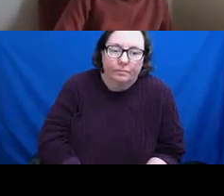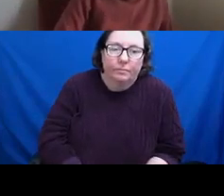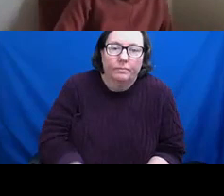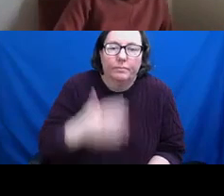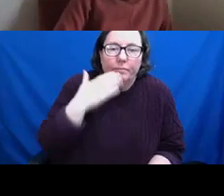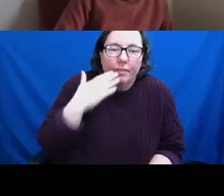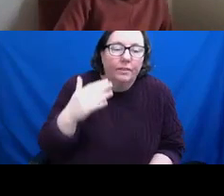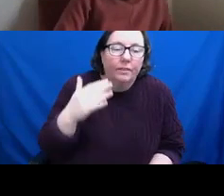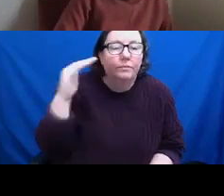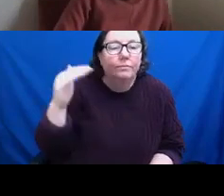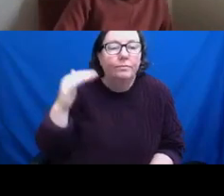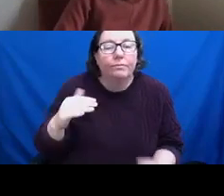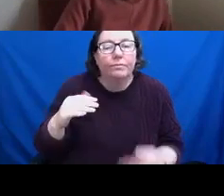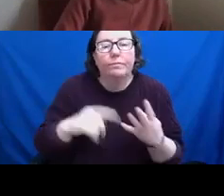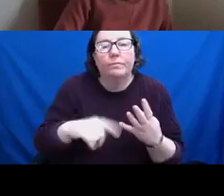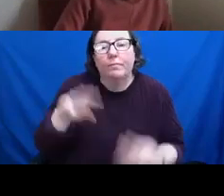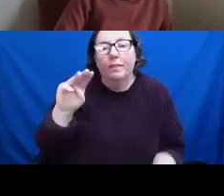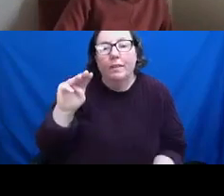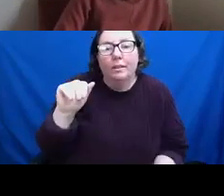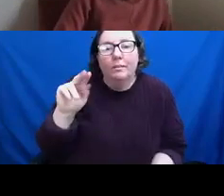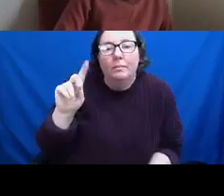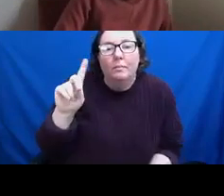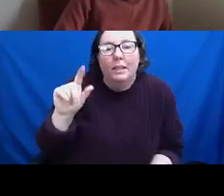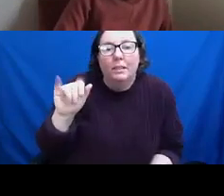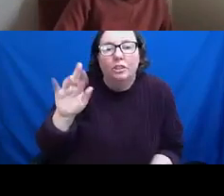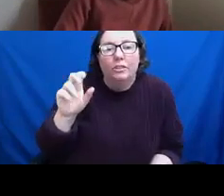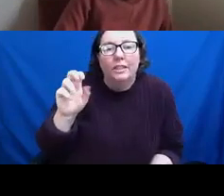Thank you. Our Mandarin interpreter is Tina